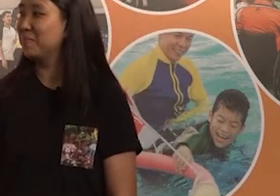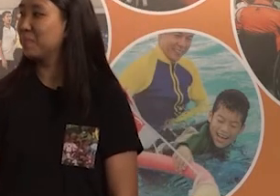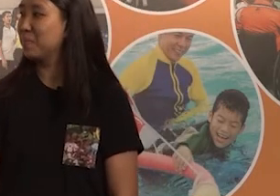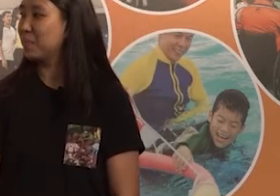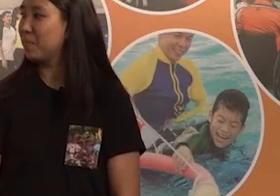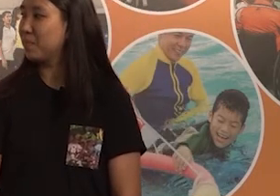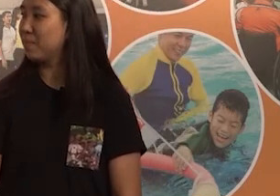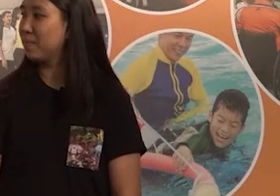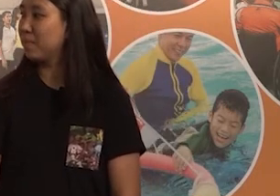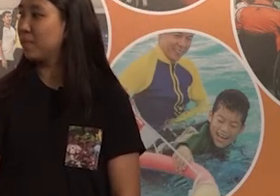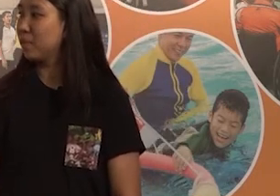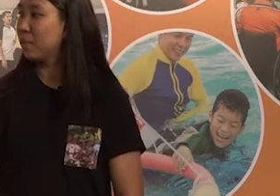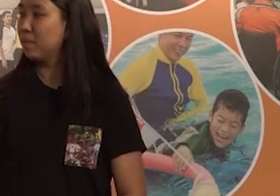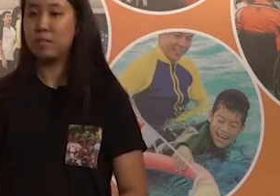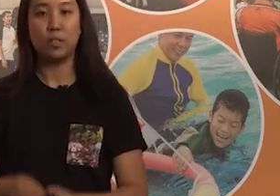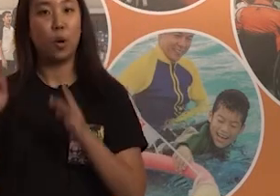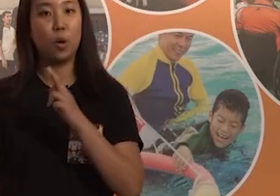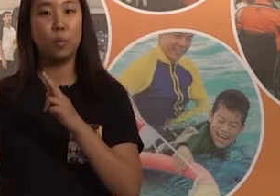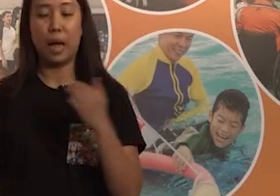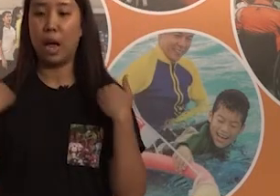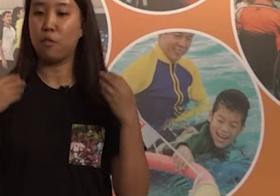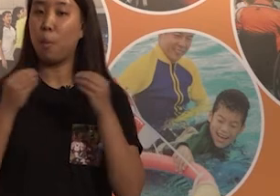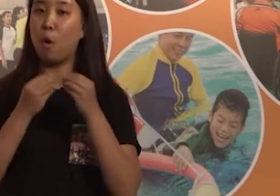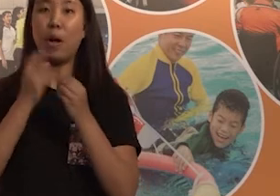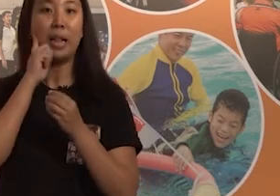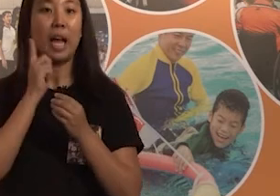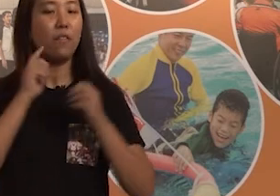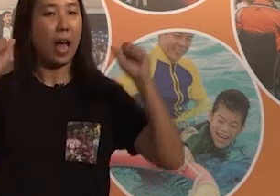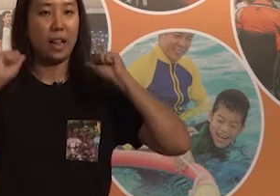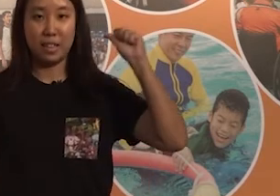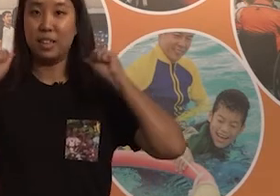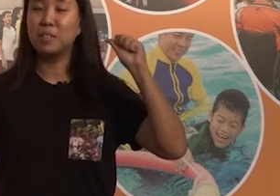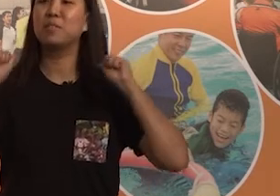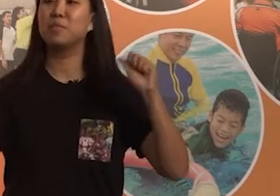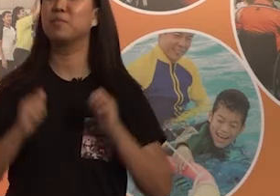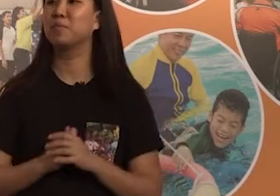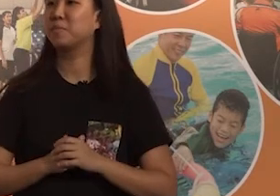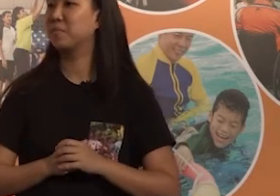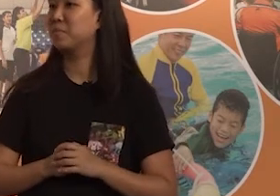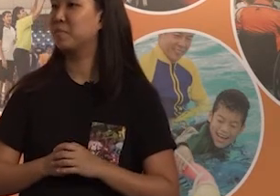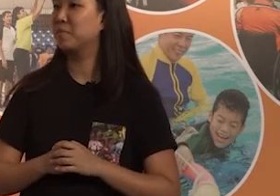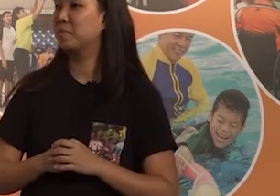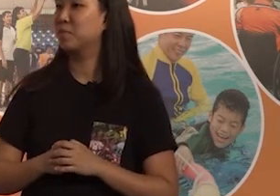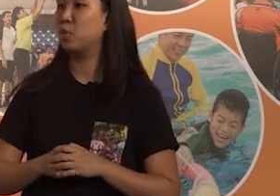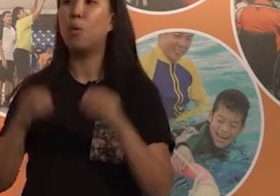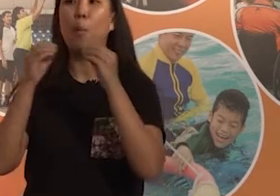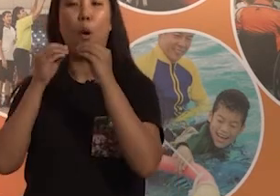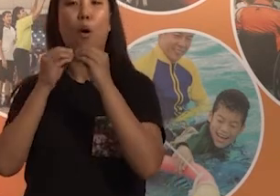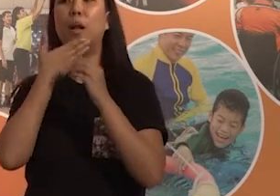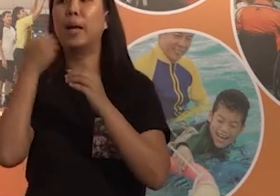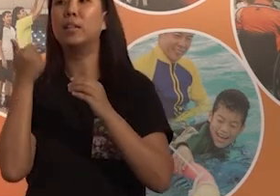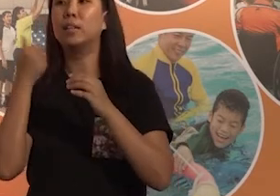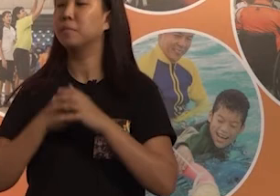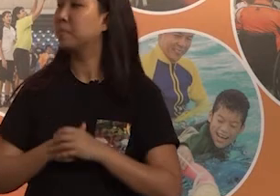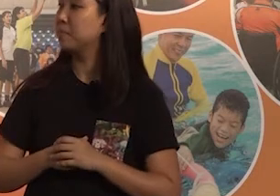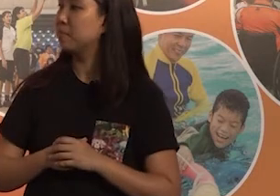I hope to have more deaf athletes like her. Yeah. So the more the better, right? Yeah,